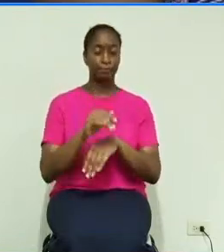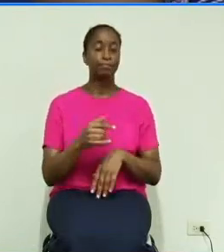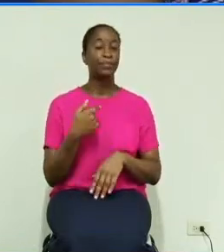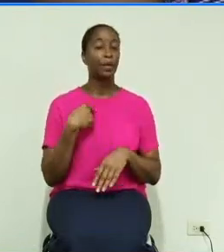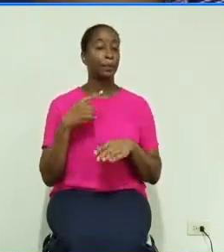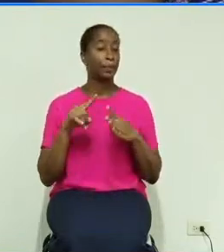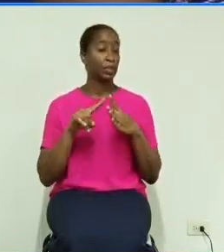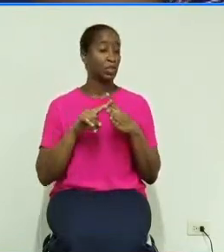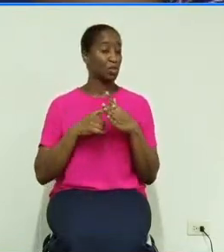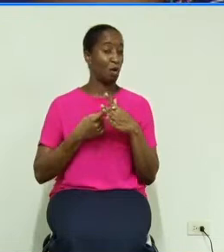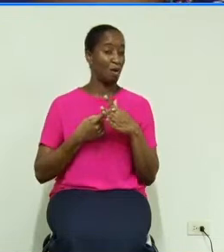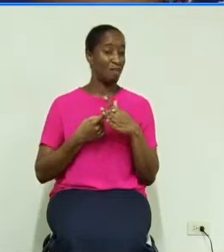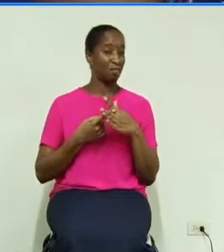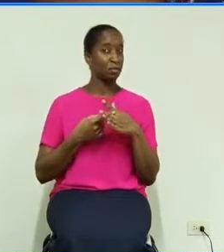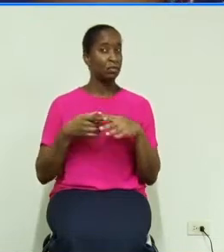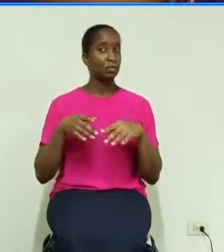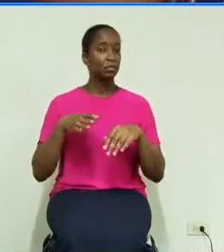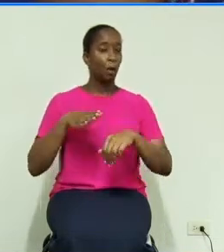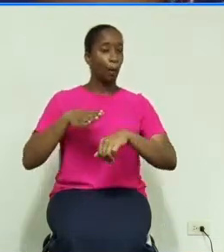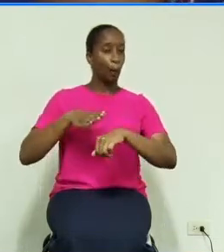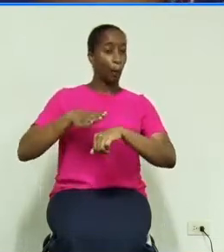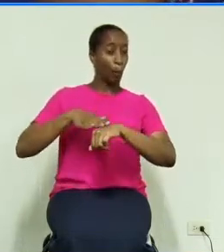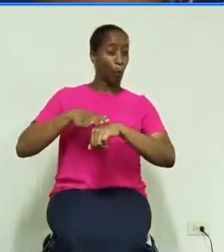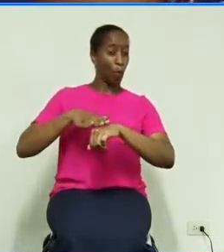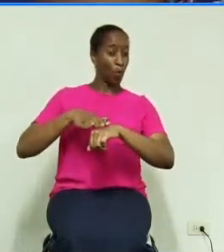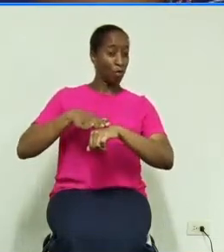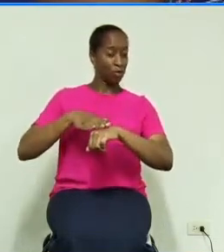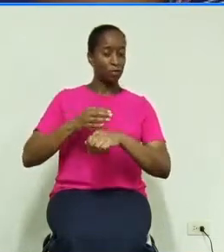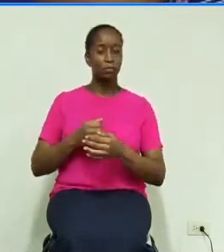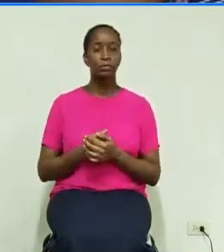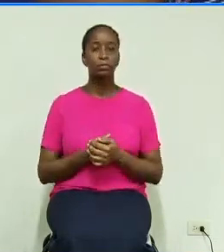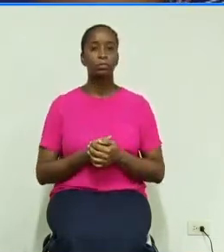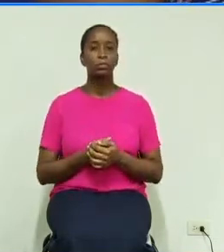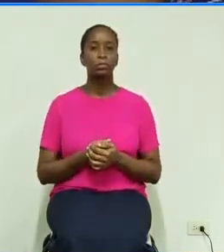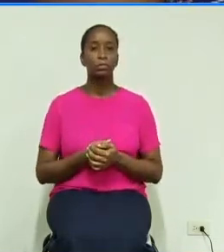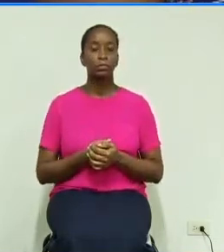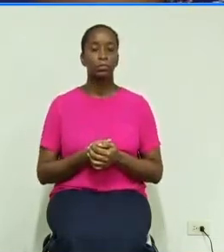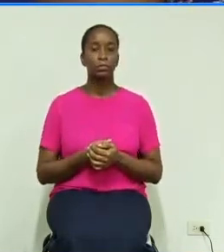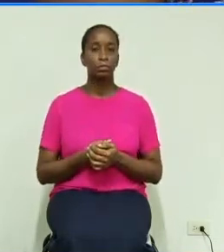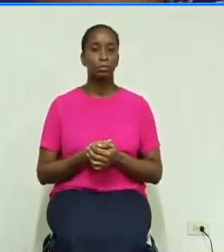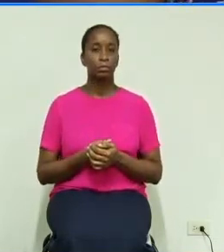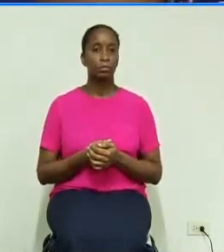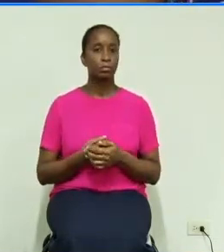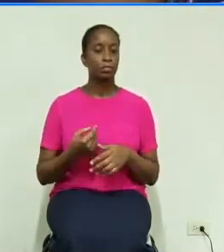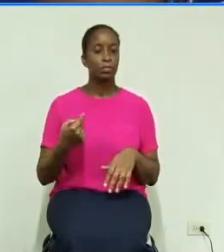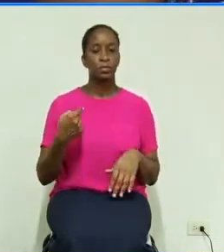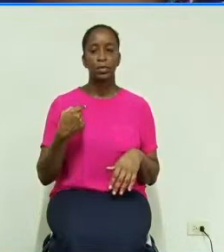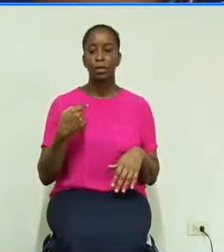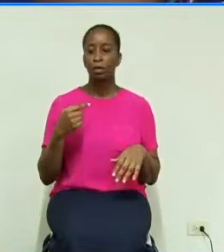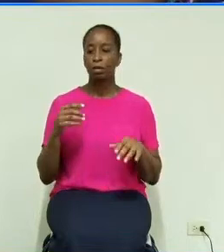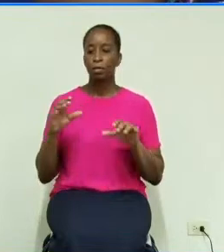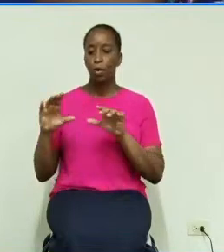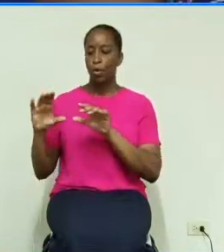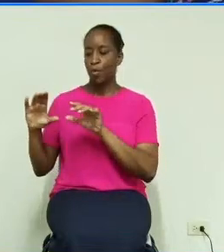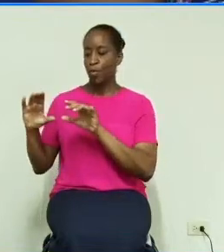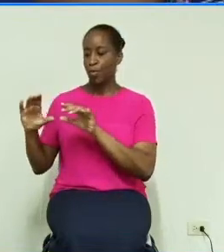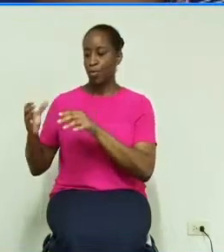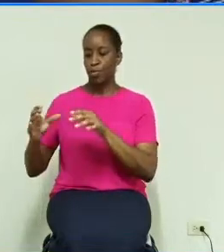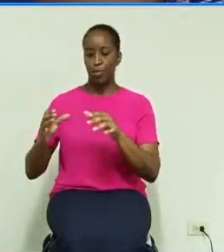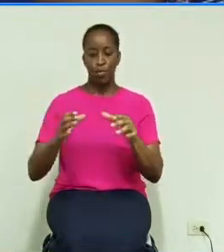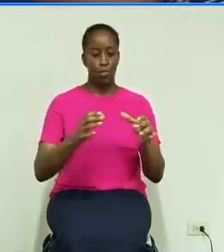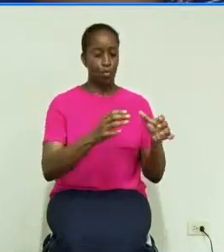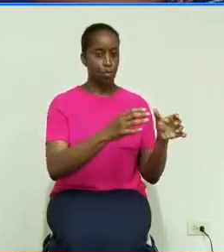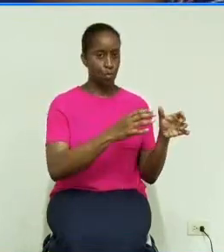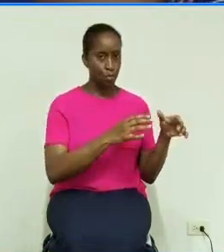say that while I represent many diverse groups, I am also a member